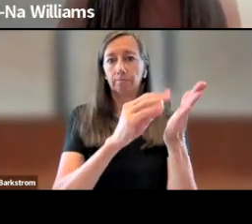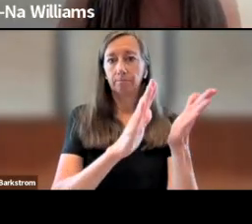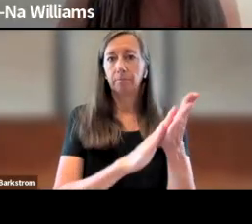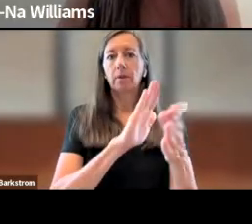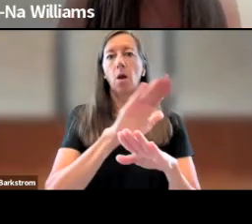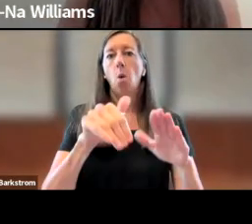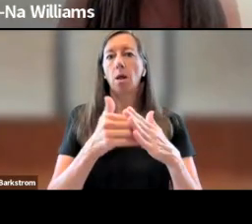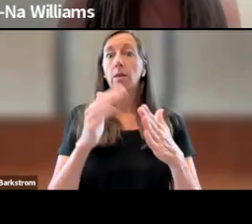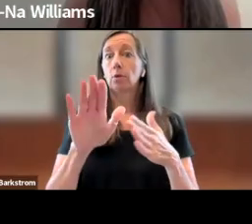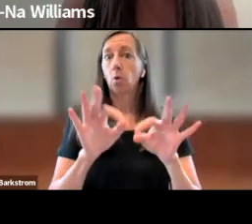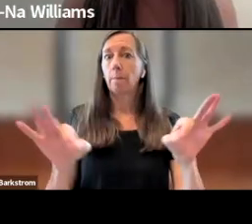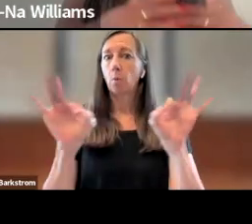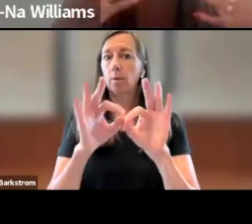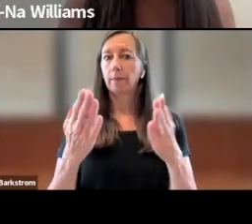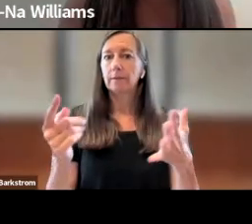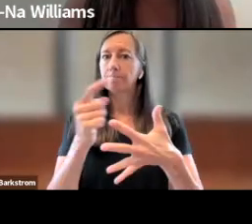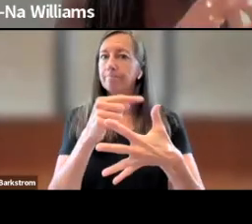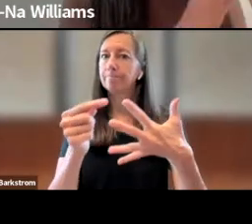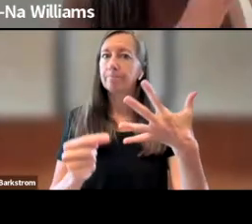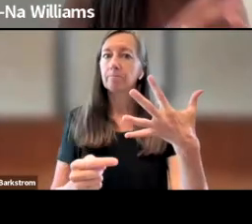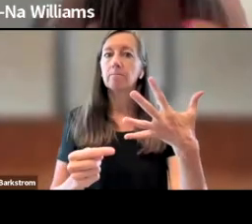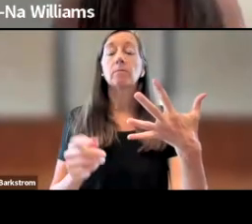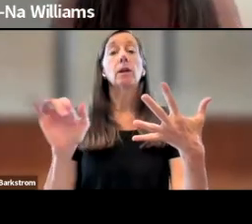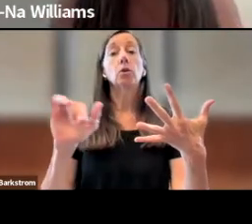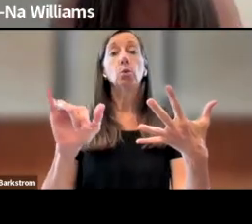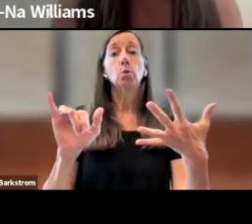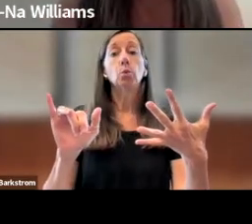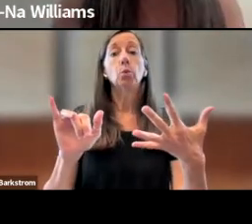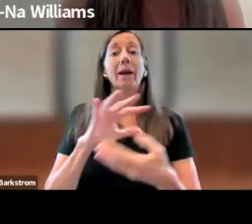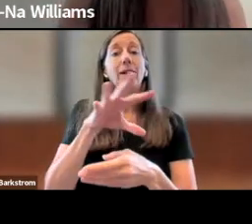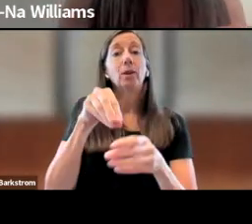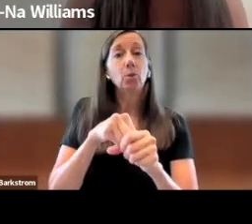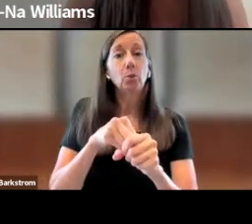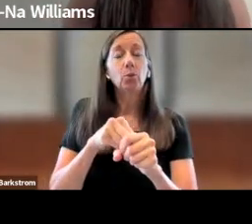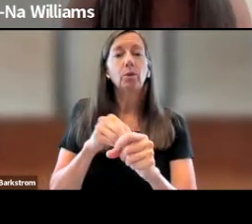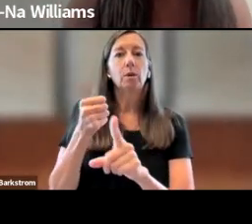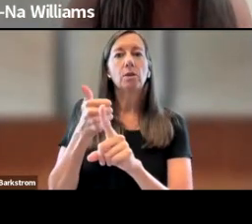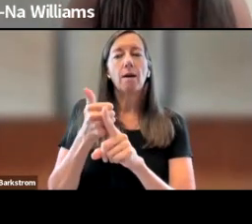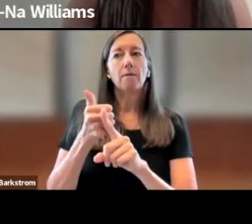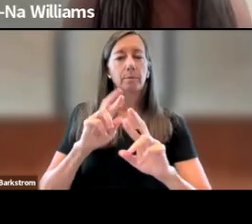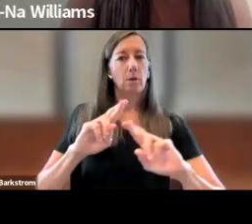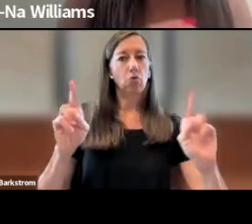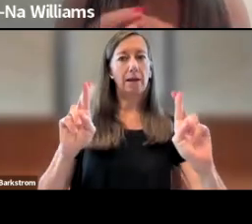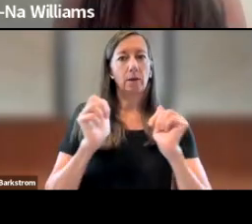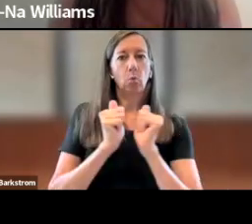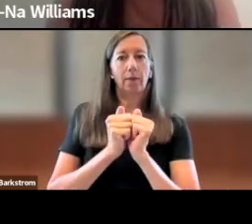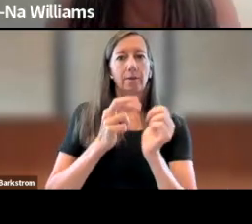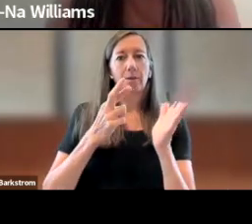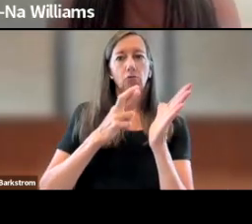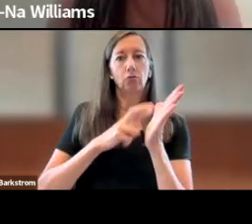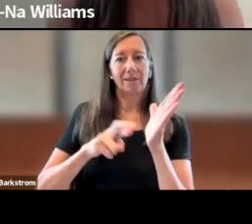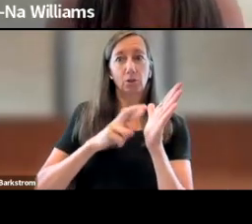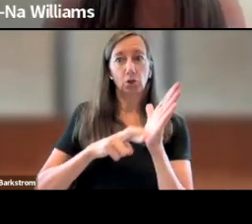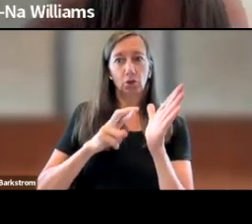arm yourself with research, meaning, is what you're asking for something that is industry